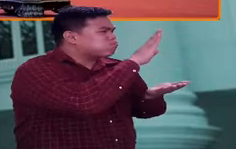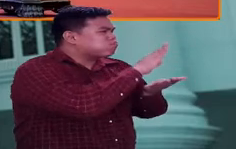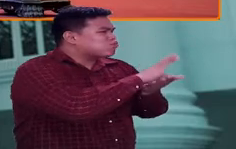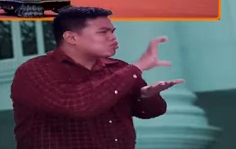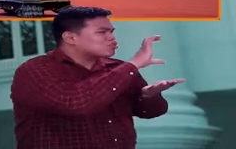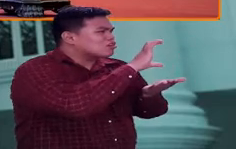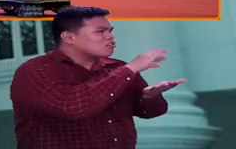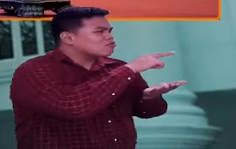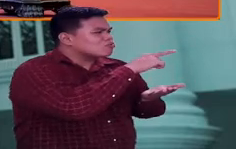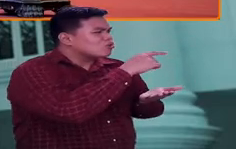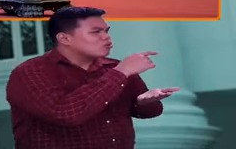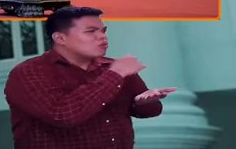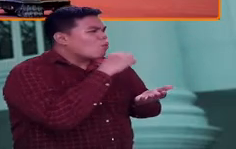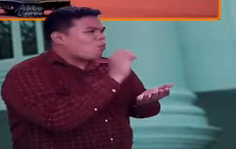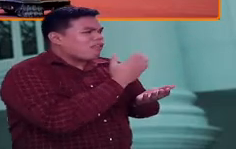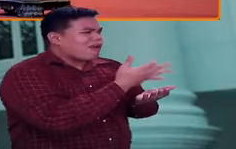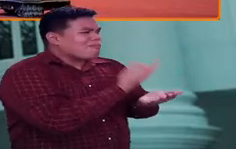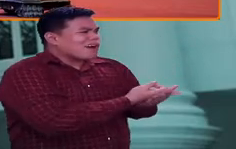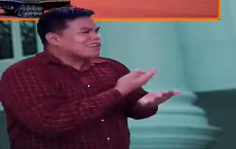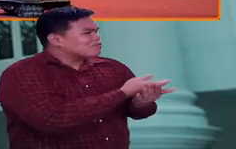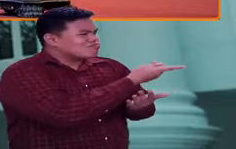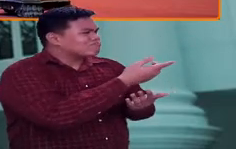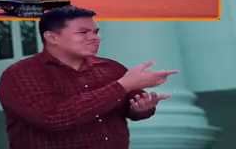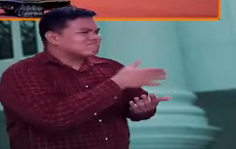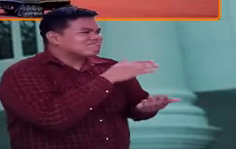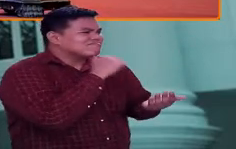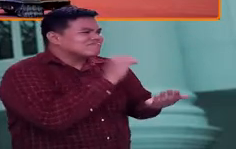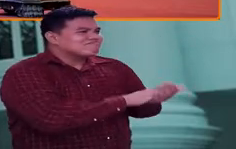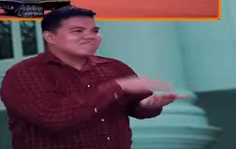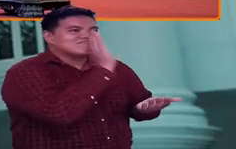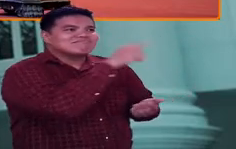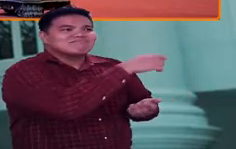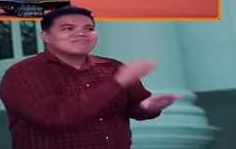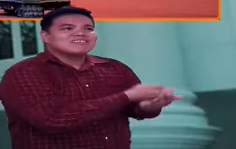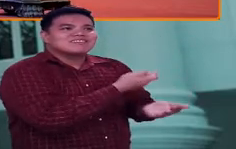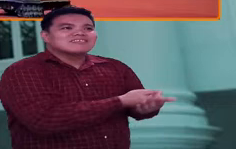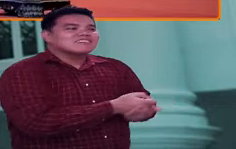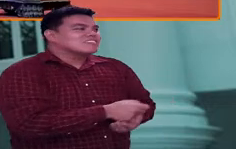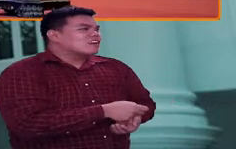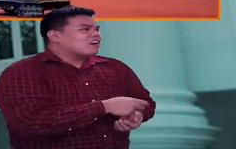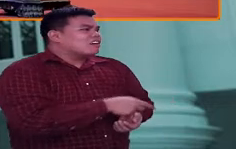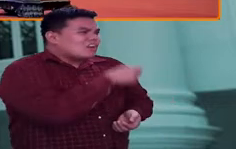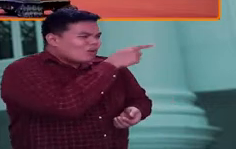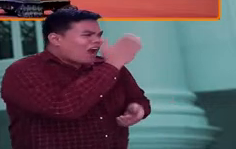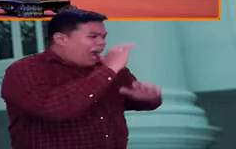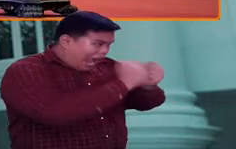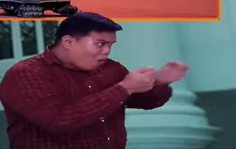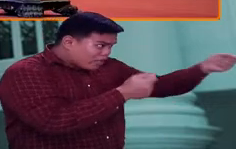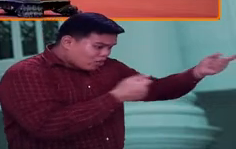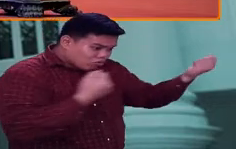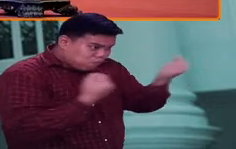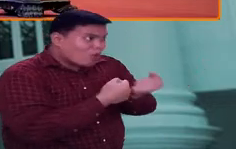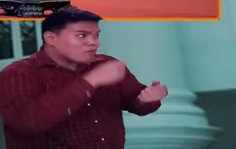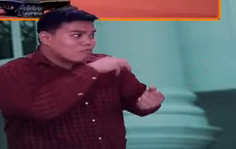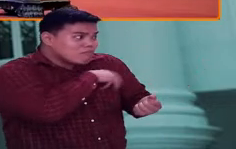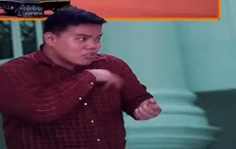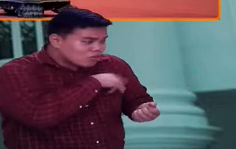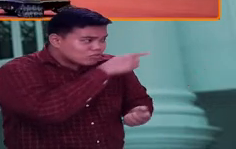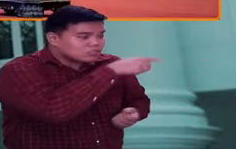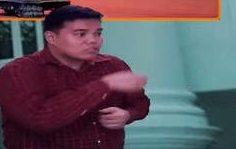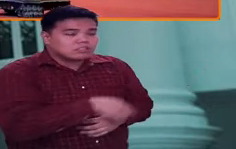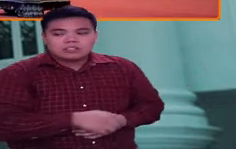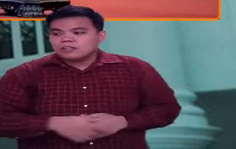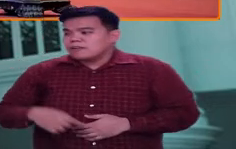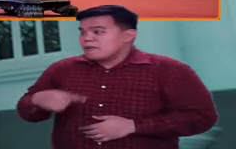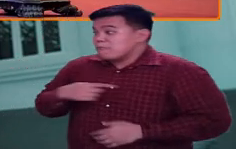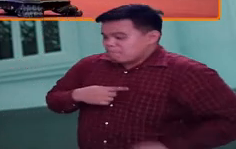have that much money. Amen, Bible college students. Do we have any? You don't have that much money. How can you do that?